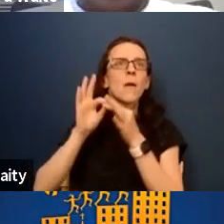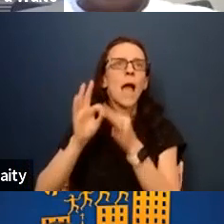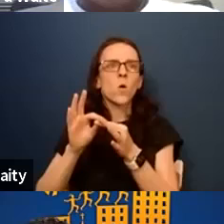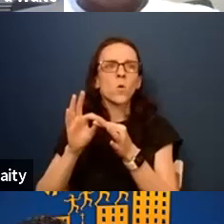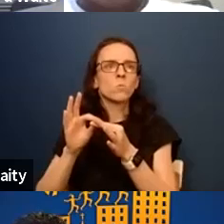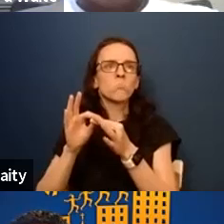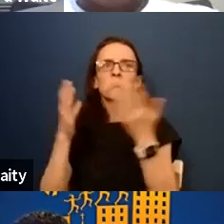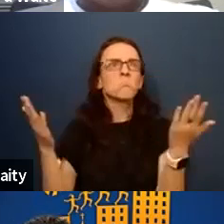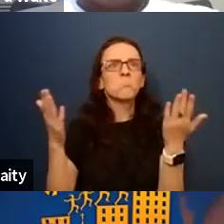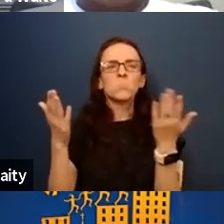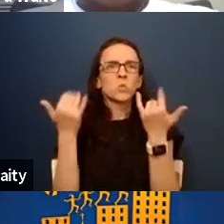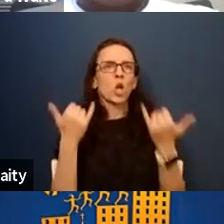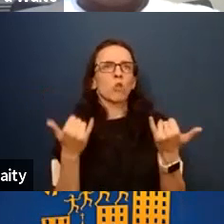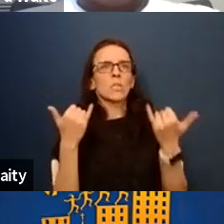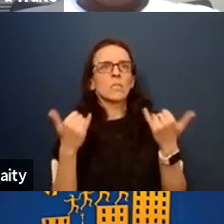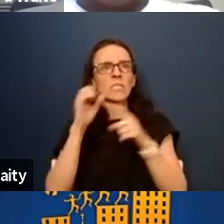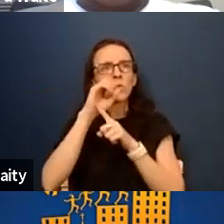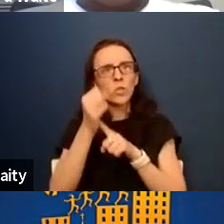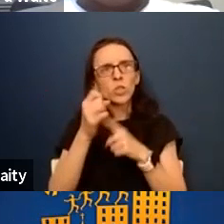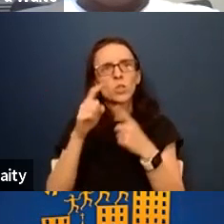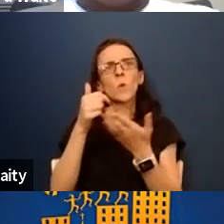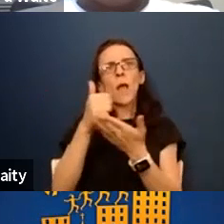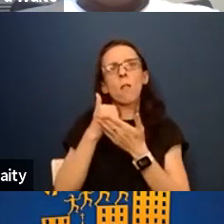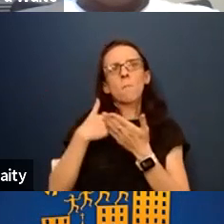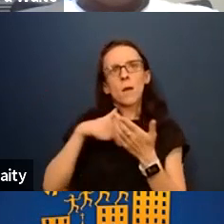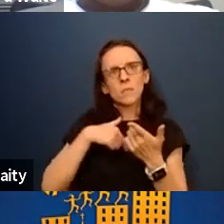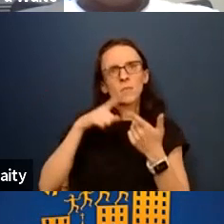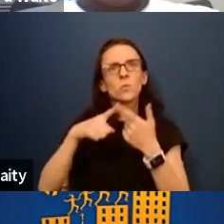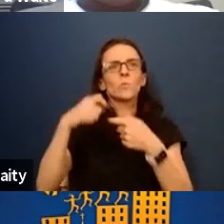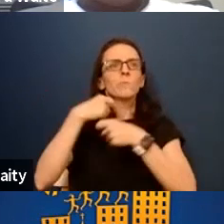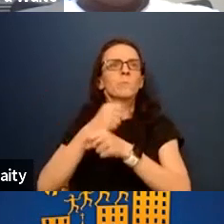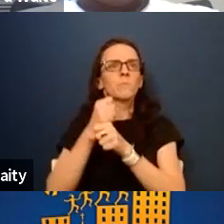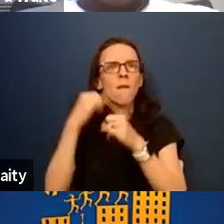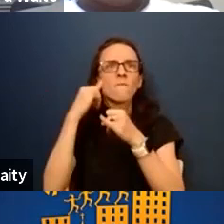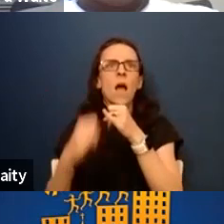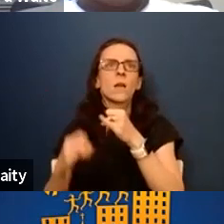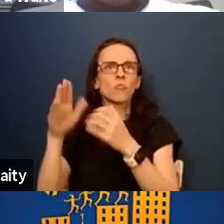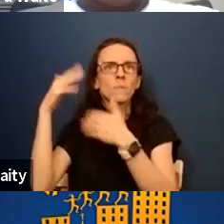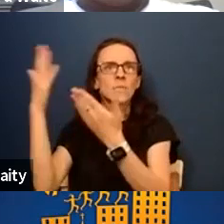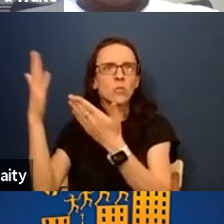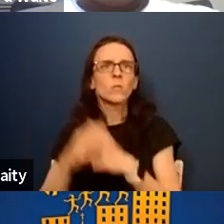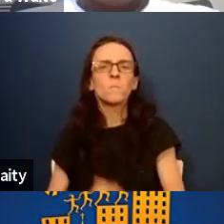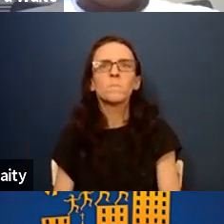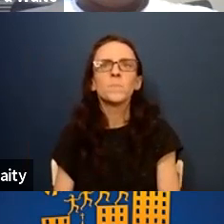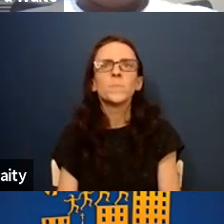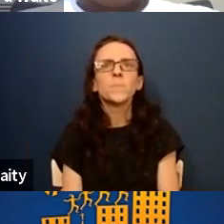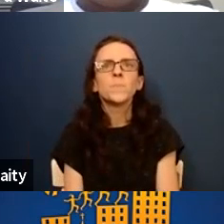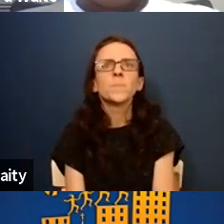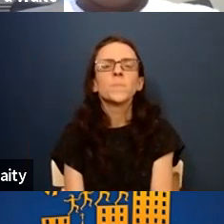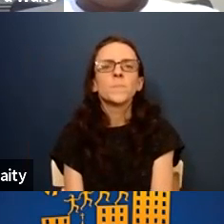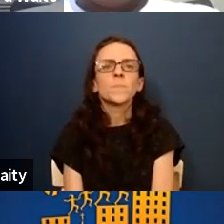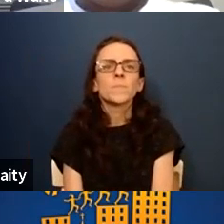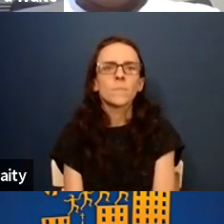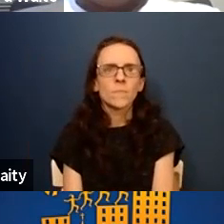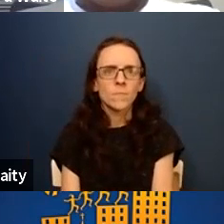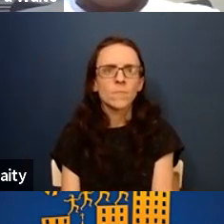are, to help us generate what will ultimately be a final recommendation. So talk about